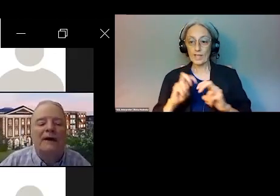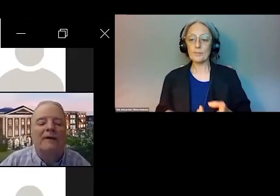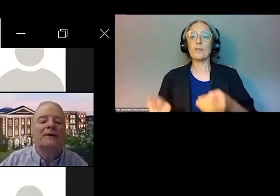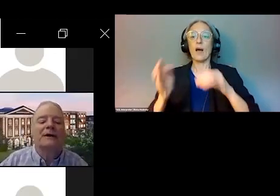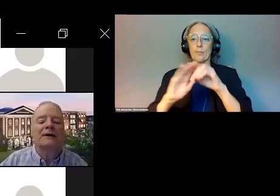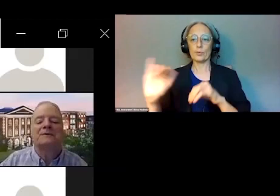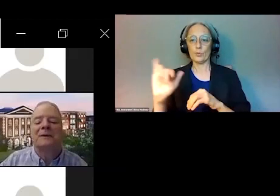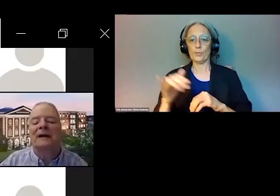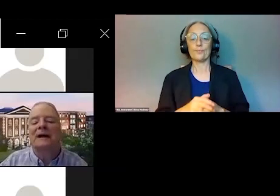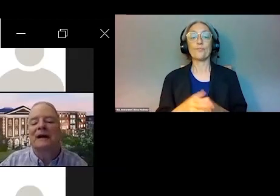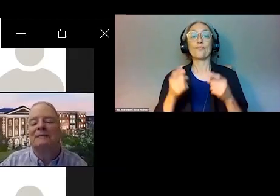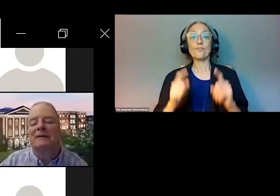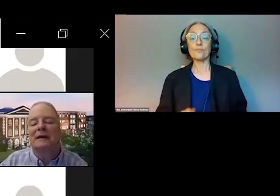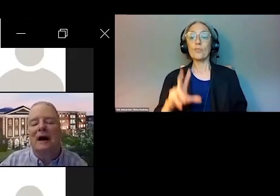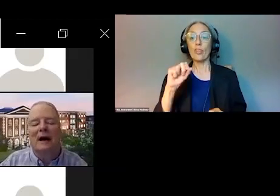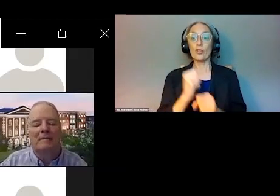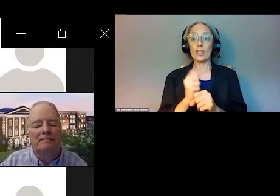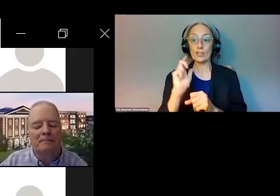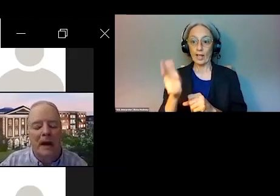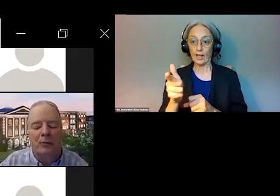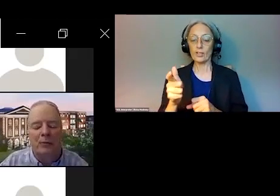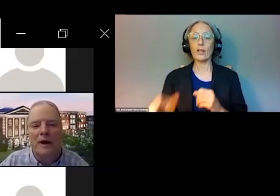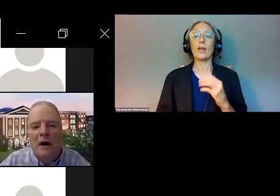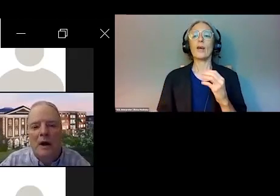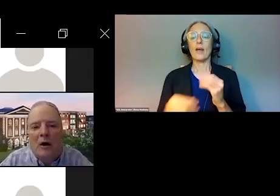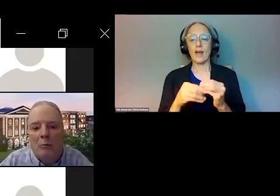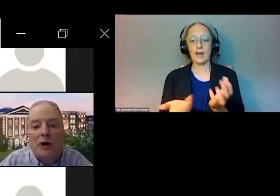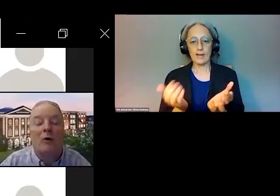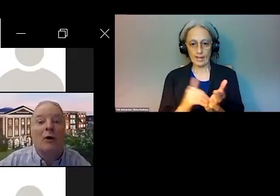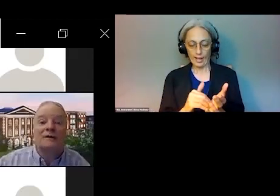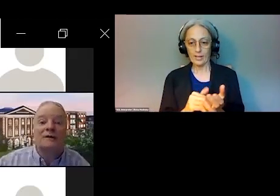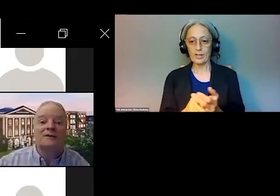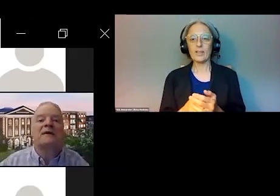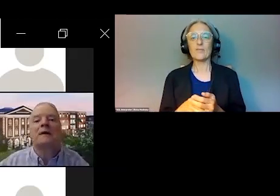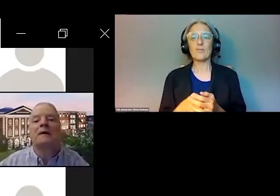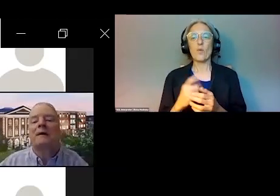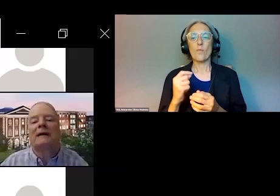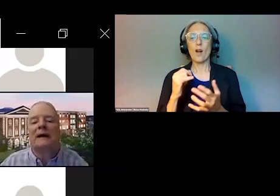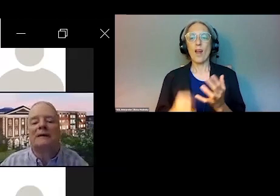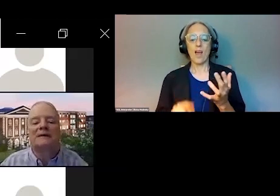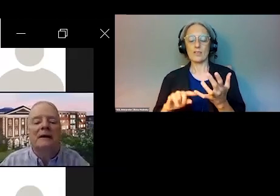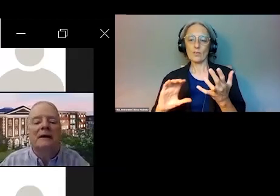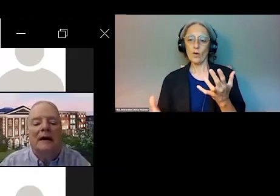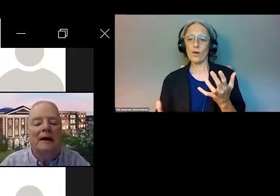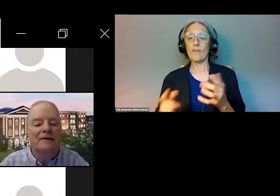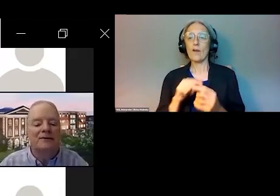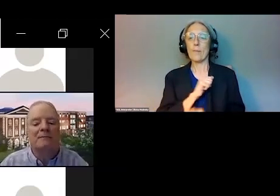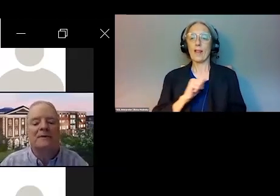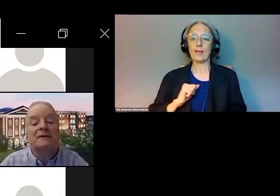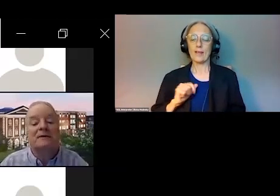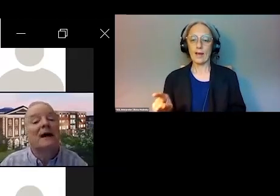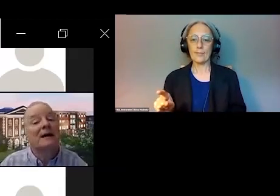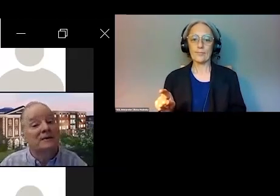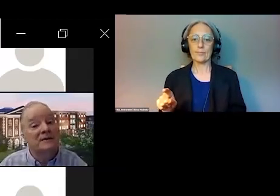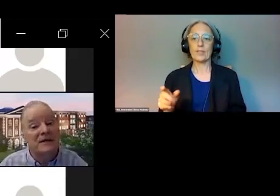And then at 30 years, we again added 1 more cohort. This is from Atlanta. Again, the